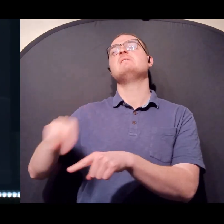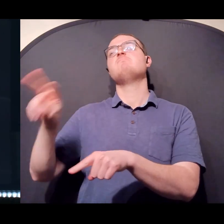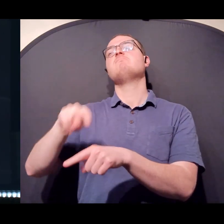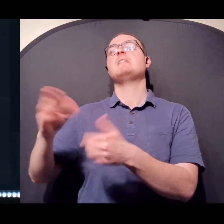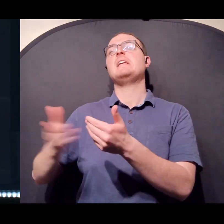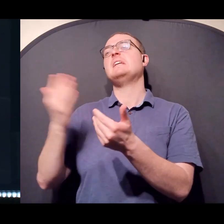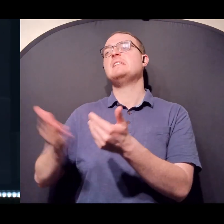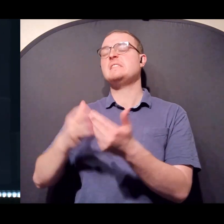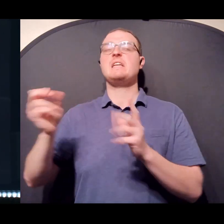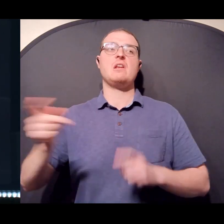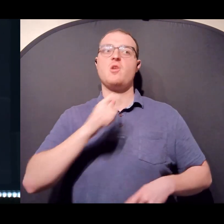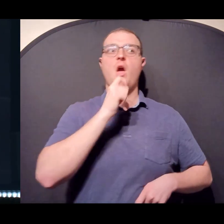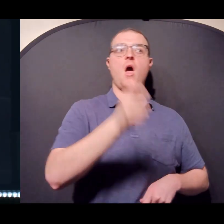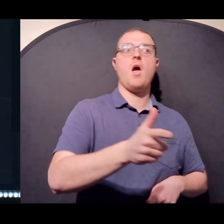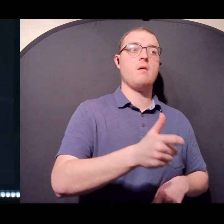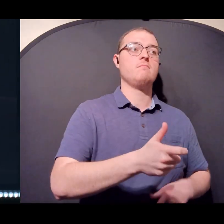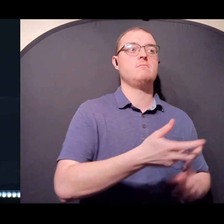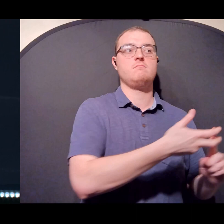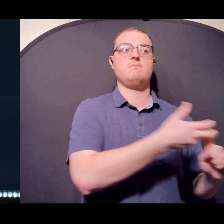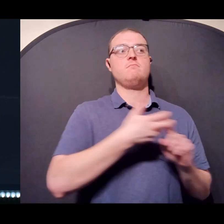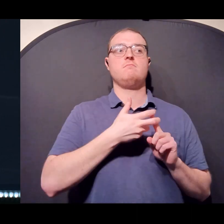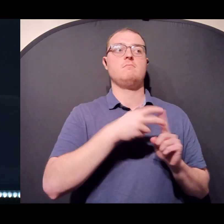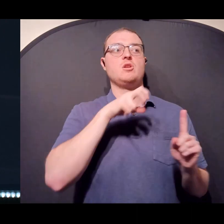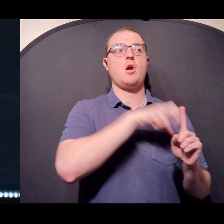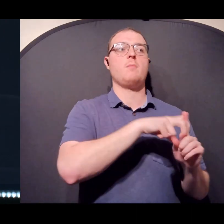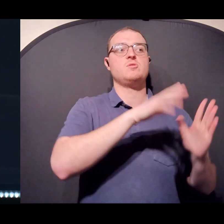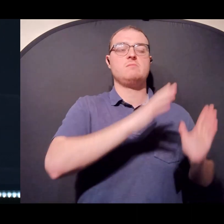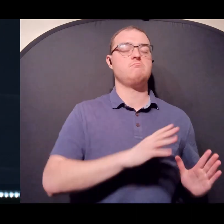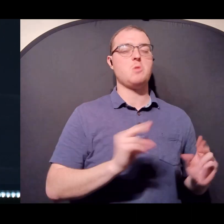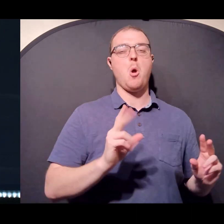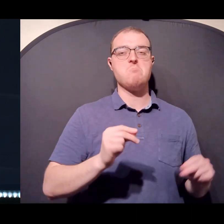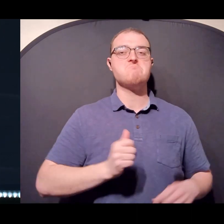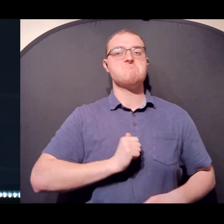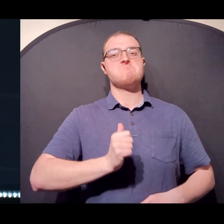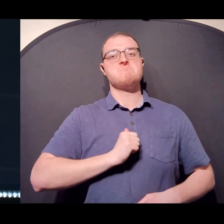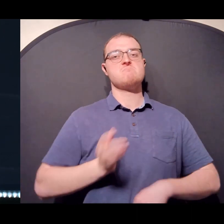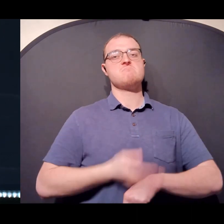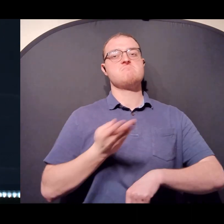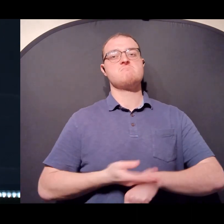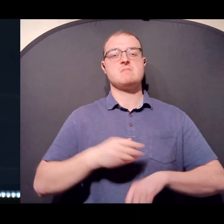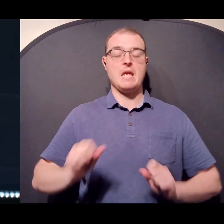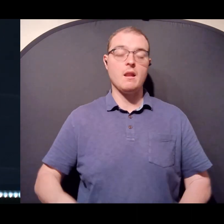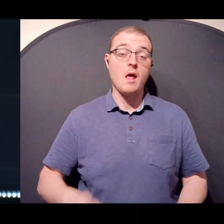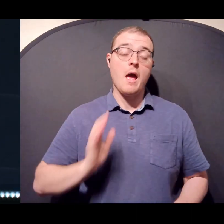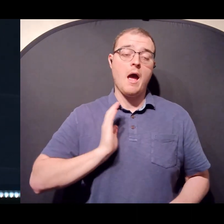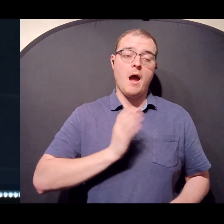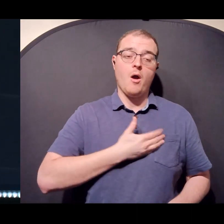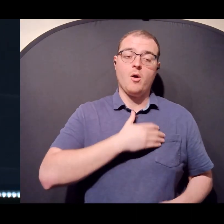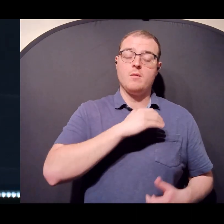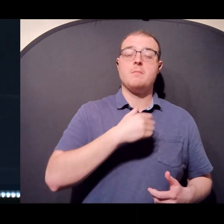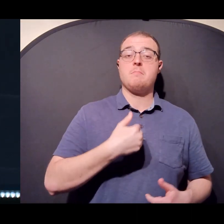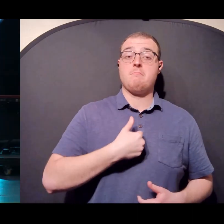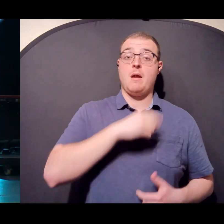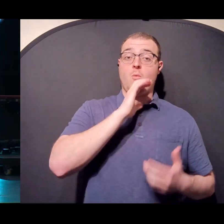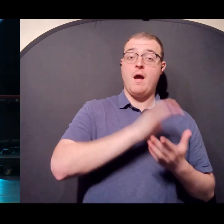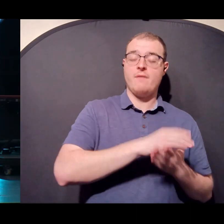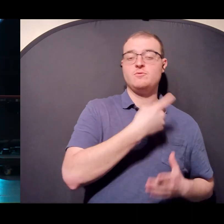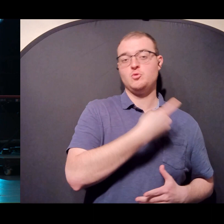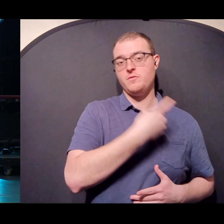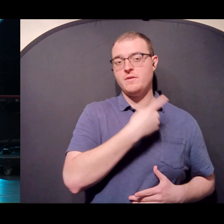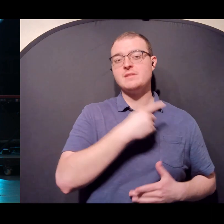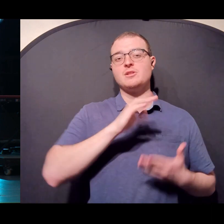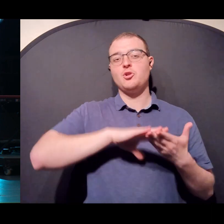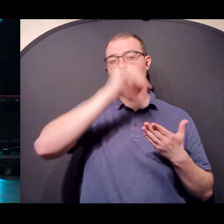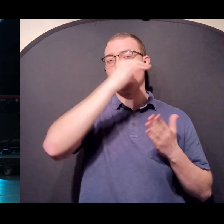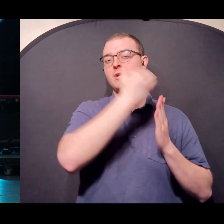do it. Like, we don't need to call them. I could do it. Babe, I got it. I got it. We've learned our lesson, my wife and I,